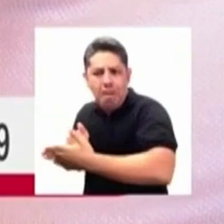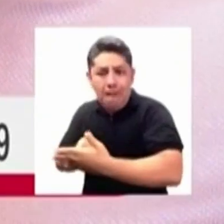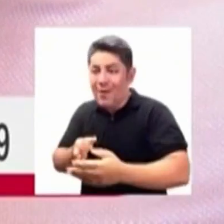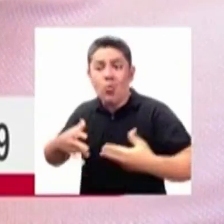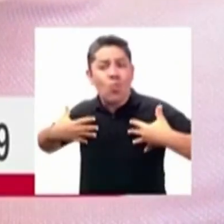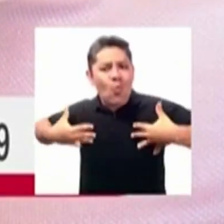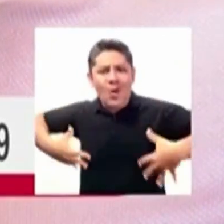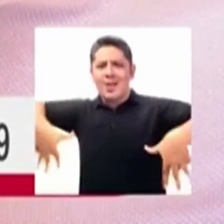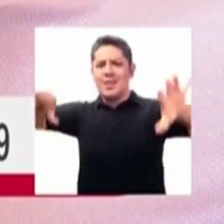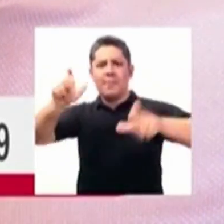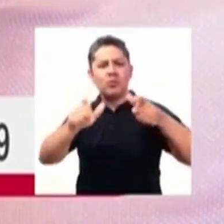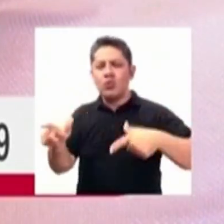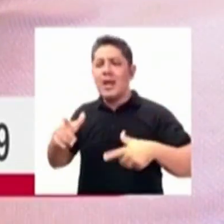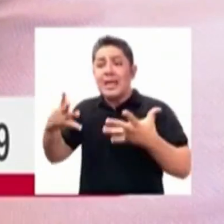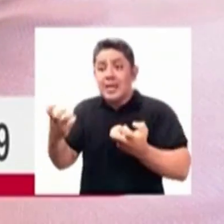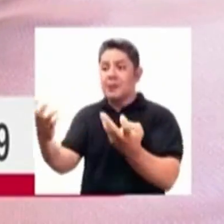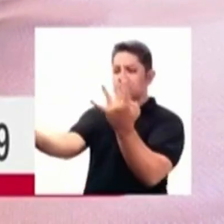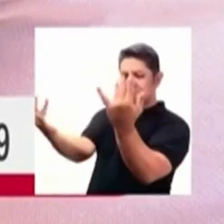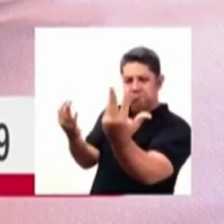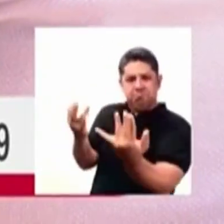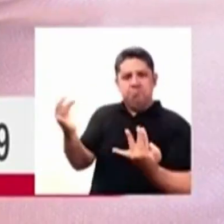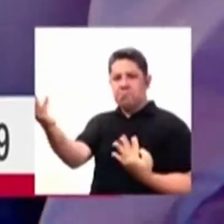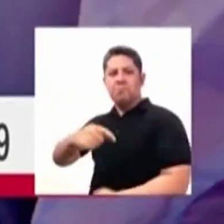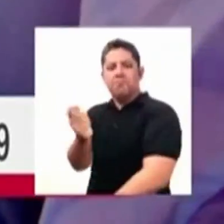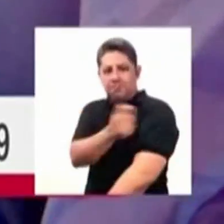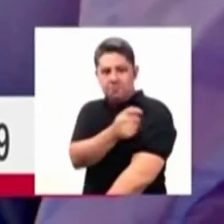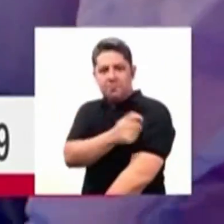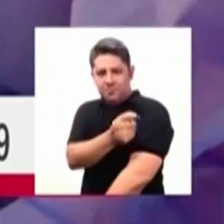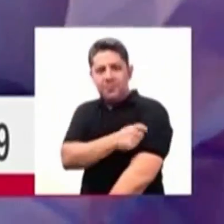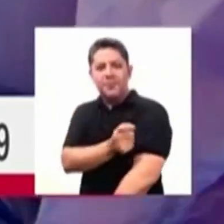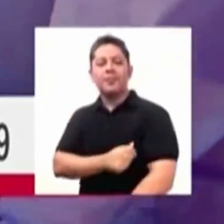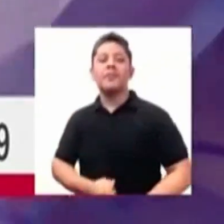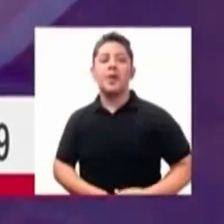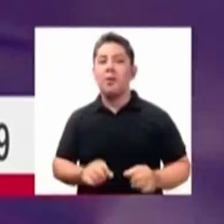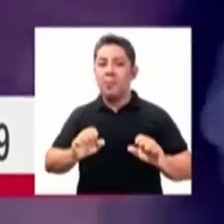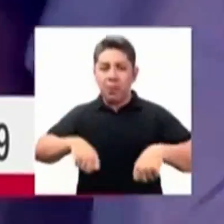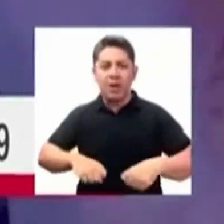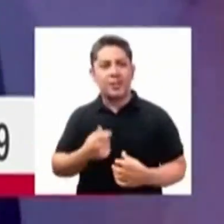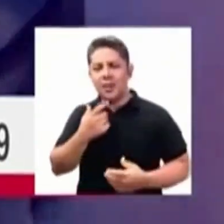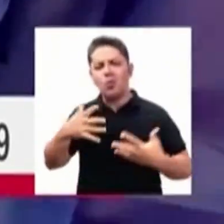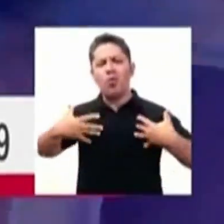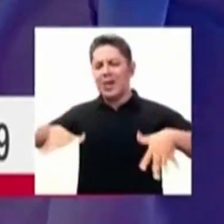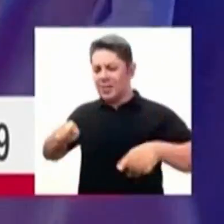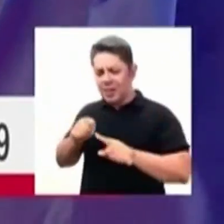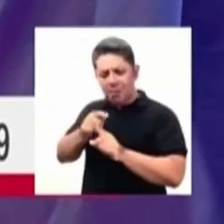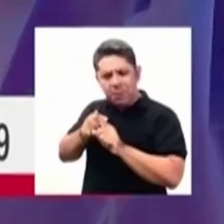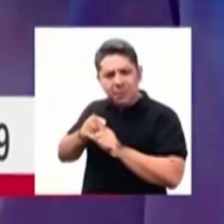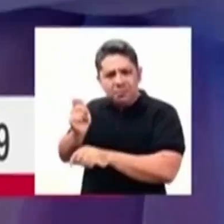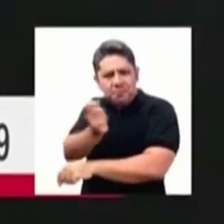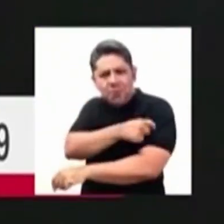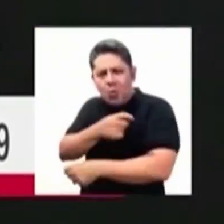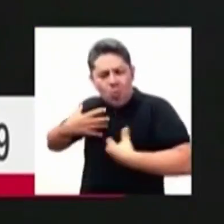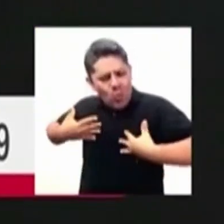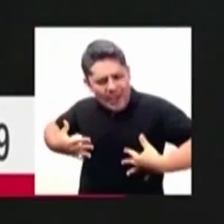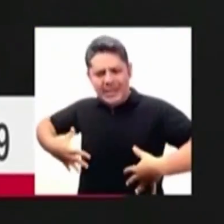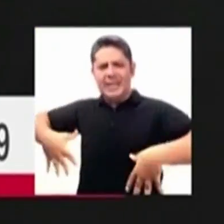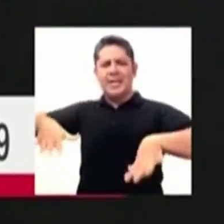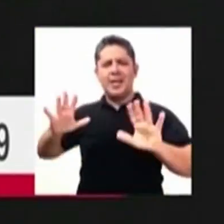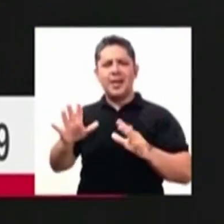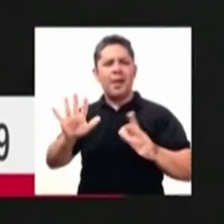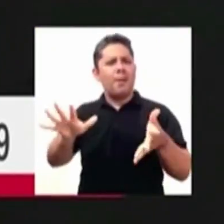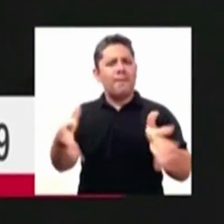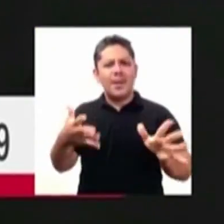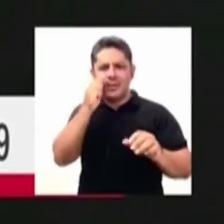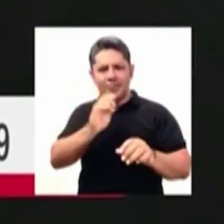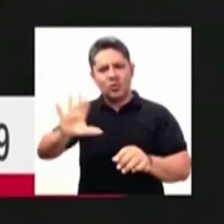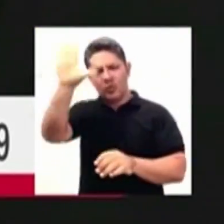our citizens who wish to be immunized voluntarily against the virus may approach the entity and receive their dose of